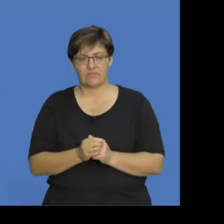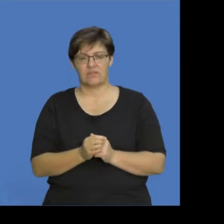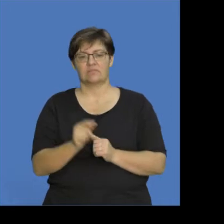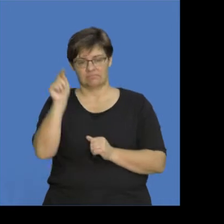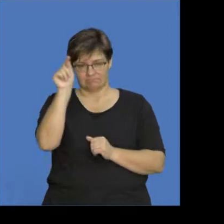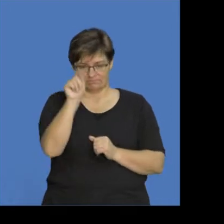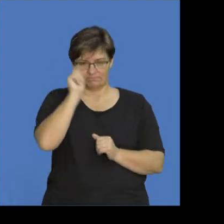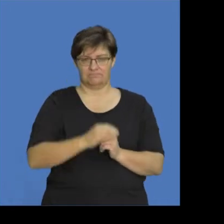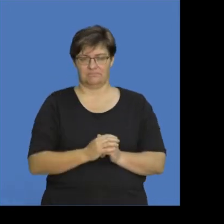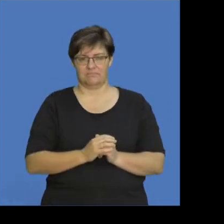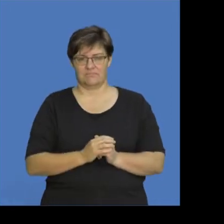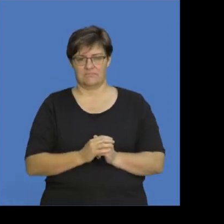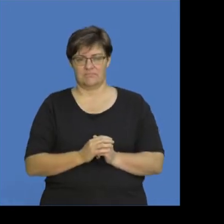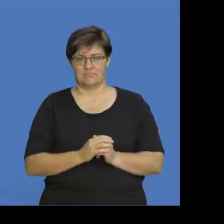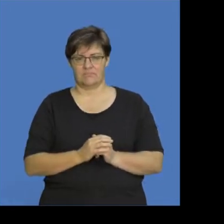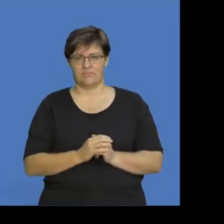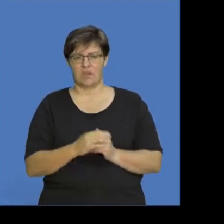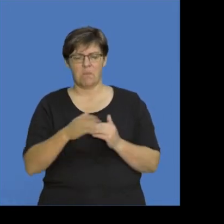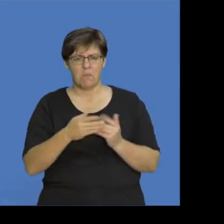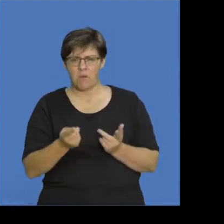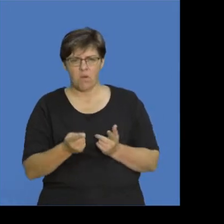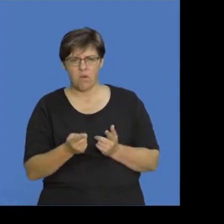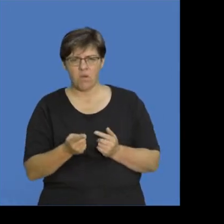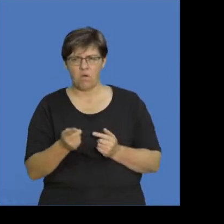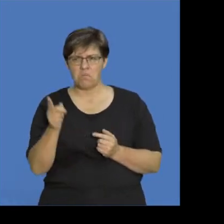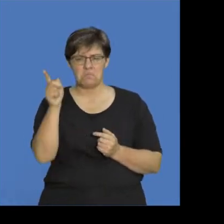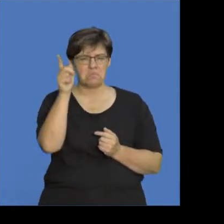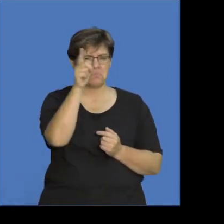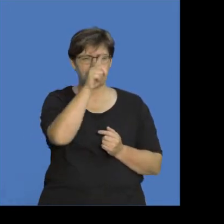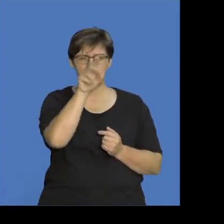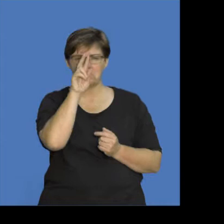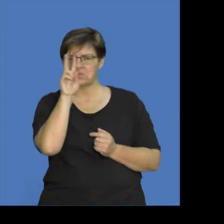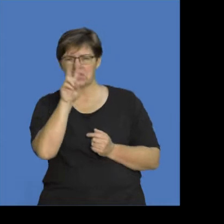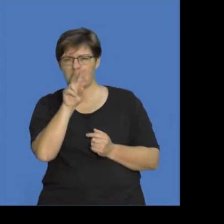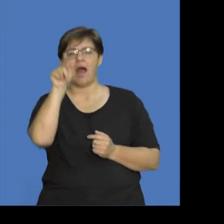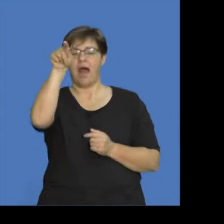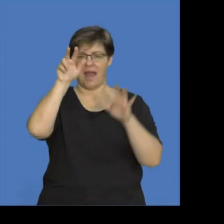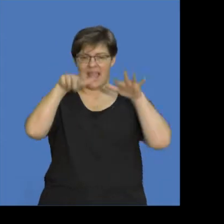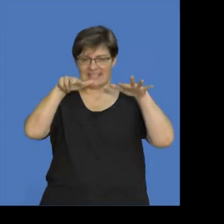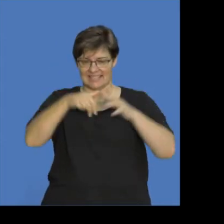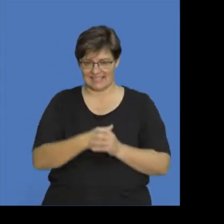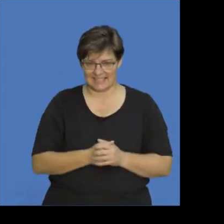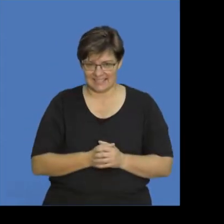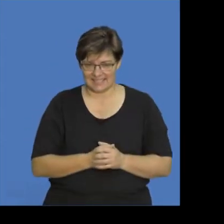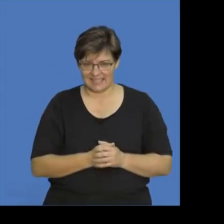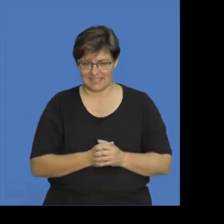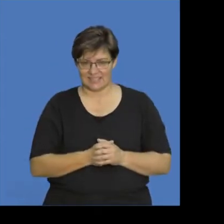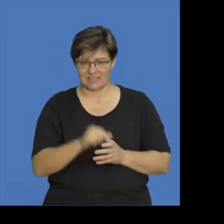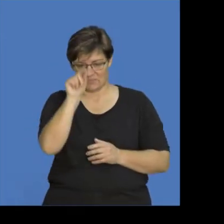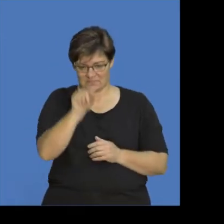there. Cancel. Do I have another number? So what do I see? There's